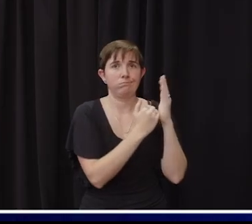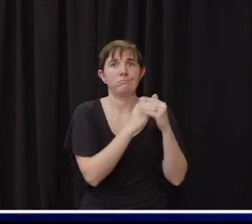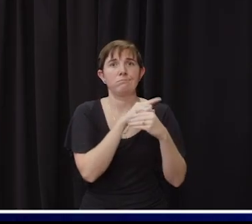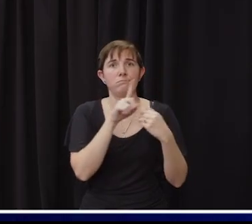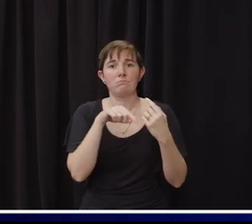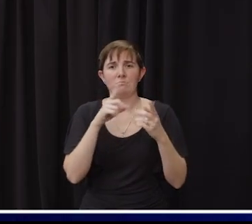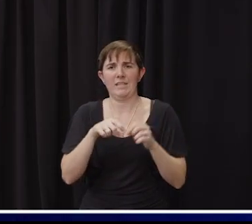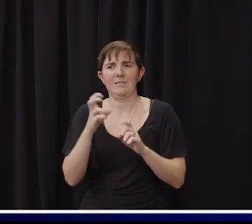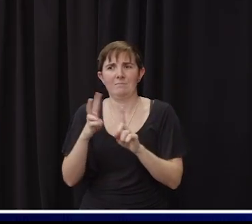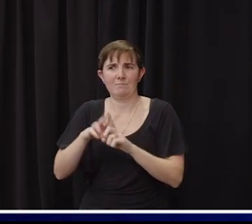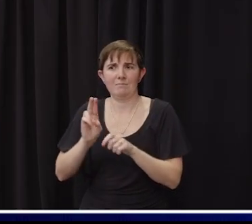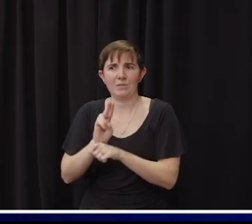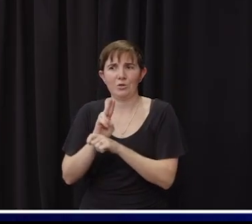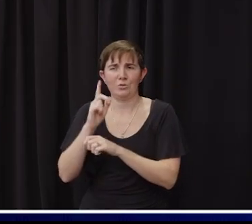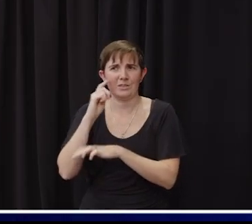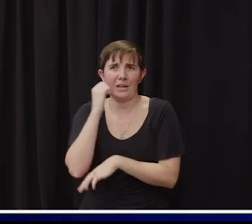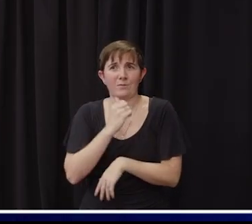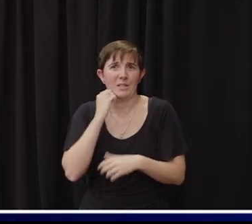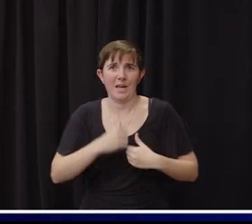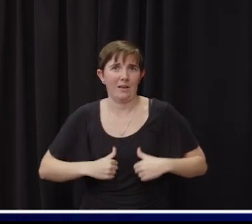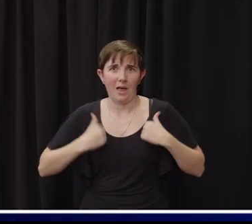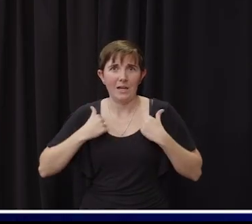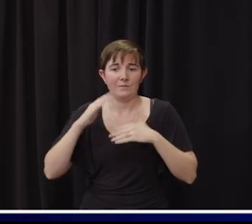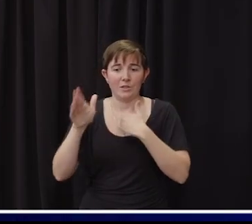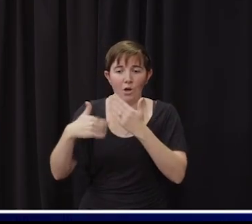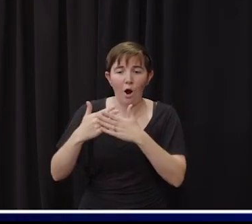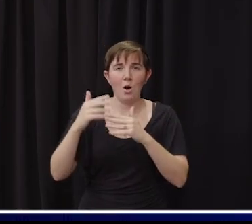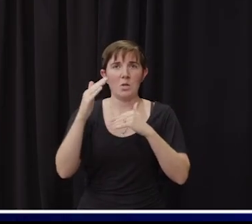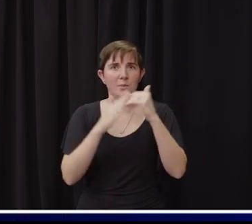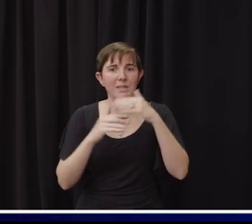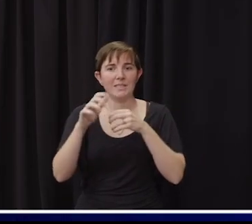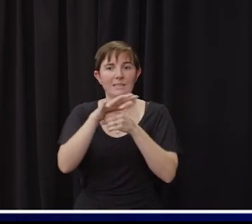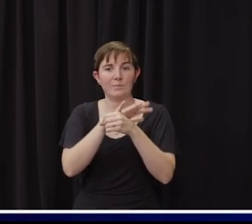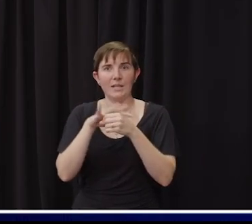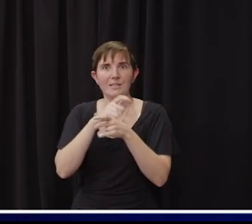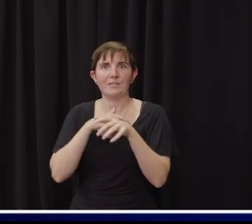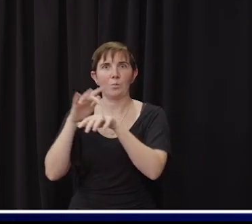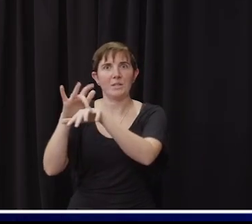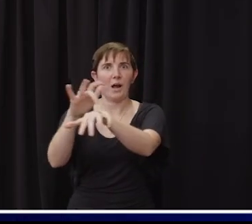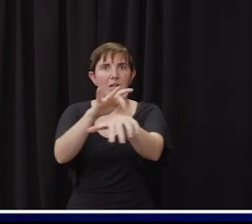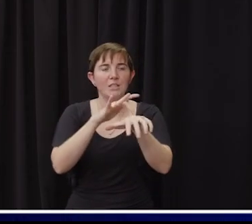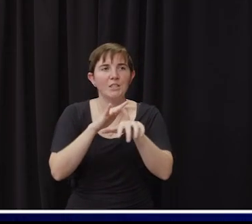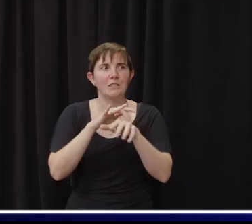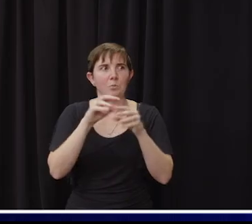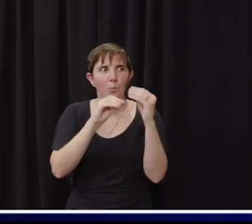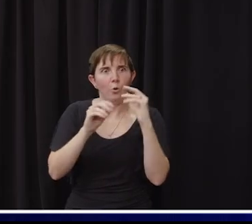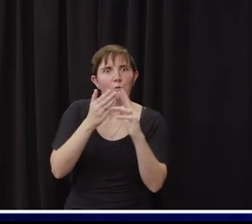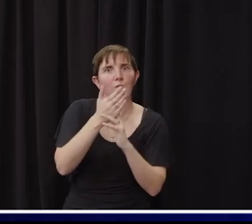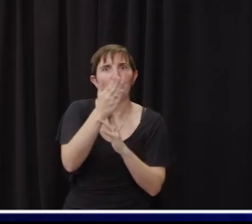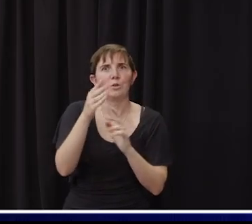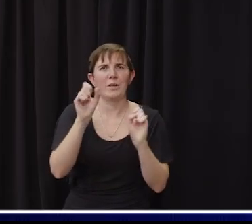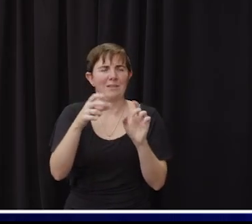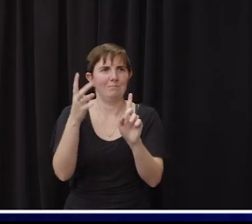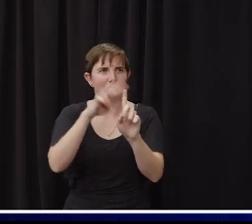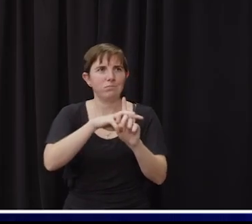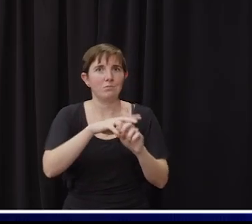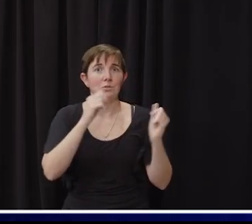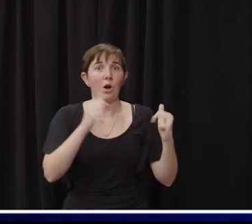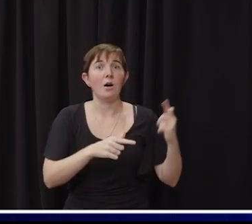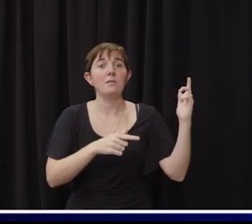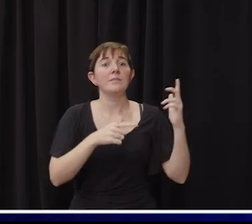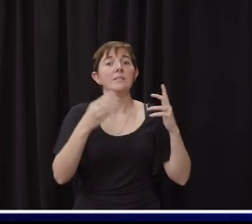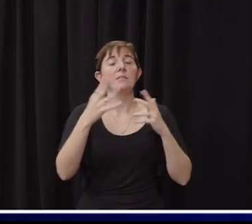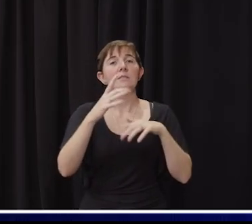our everyday life in all the buildings and spaces that we work in and move through. All of this is available